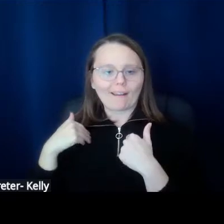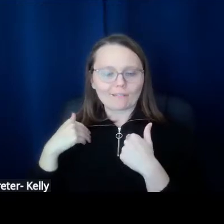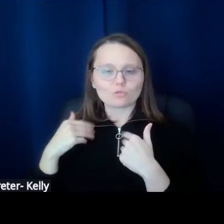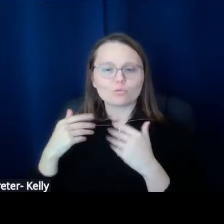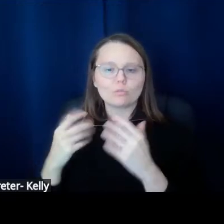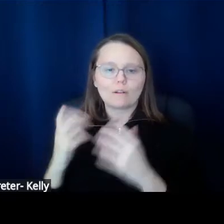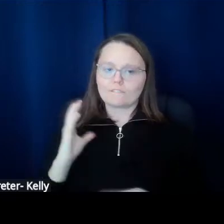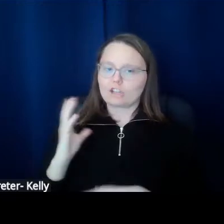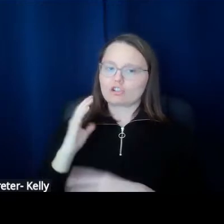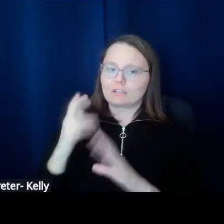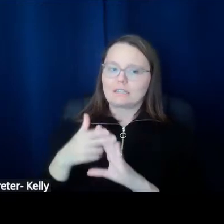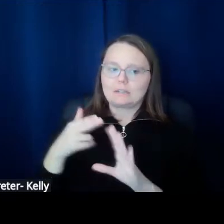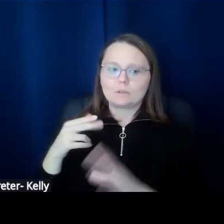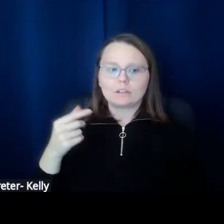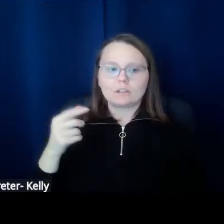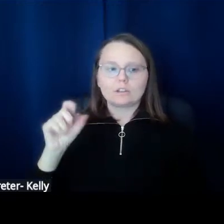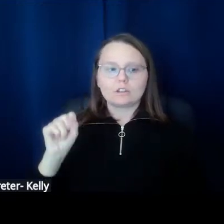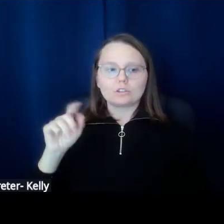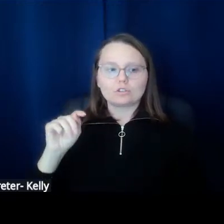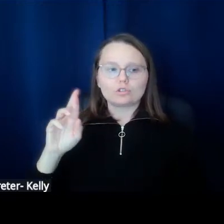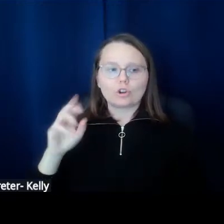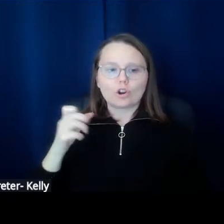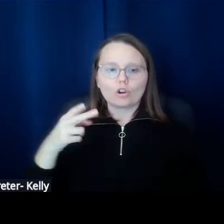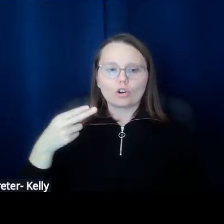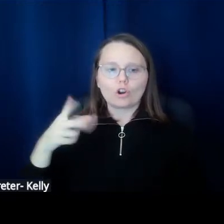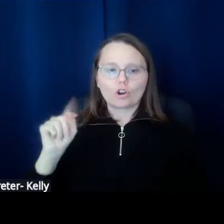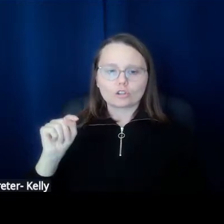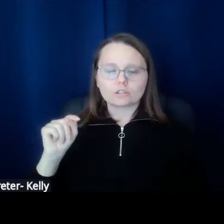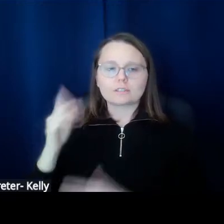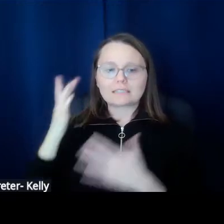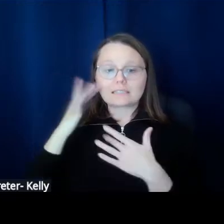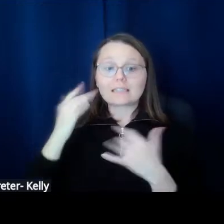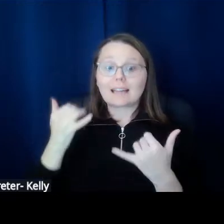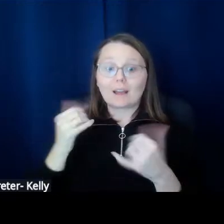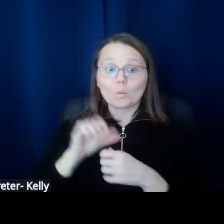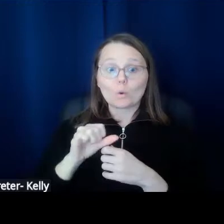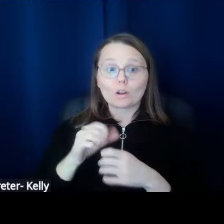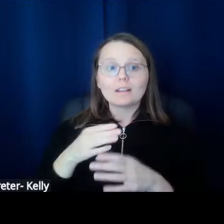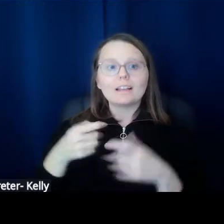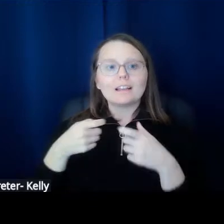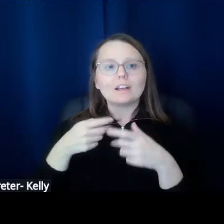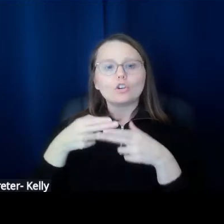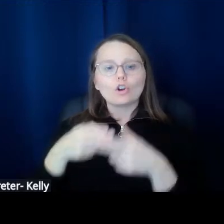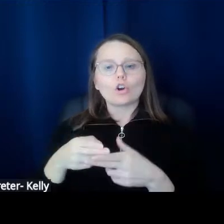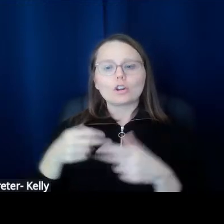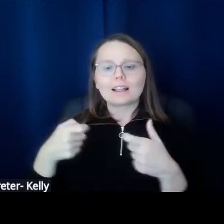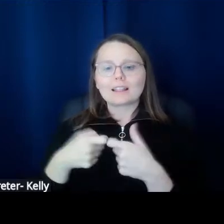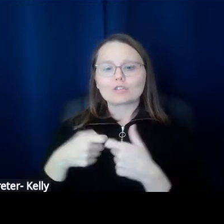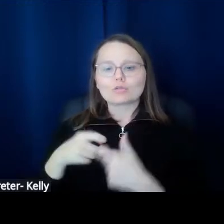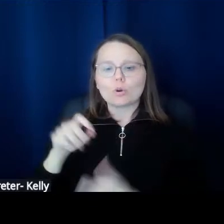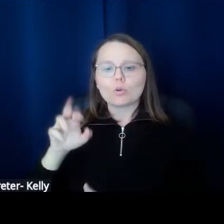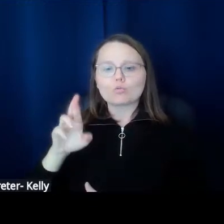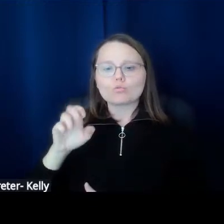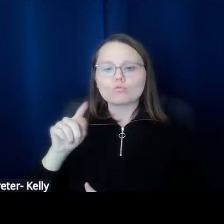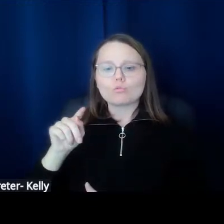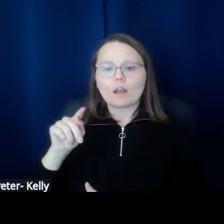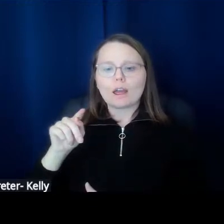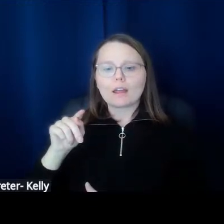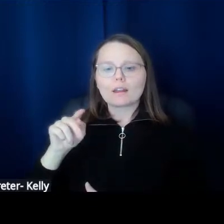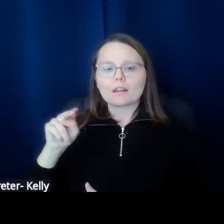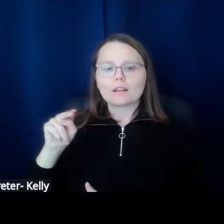diagnose you with Stargardt disease. I mean, now I work in the field, so I know it's called an electroretinogram, but at the time I didn't really understand